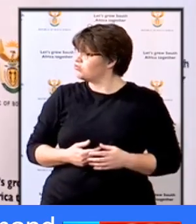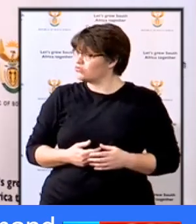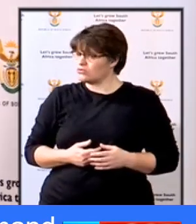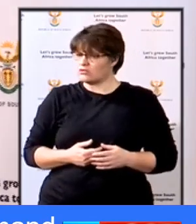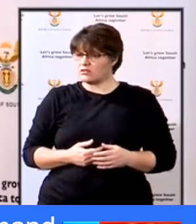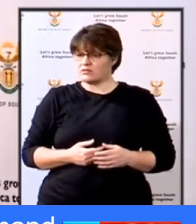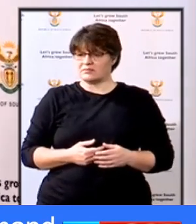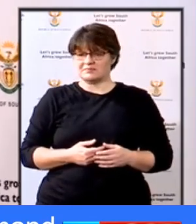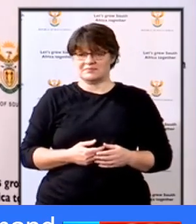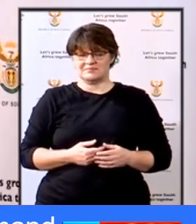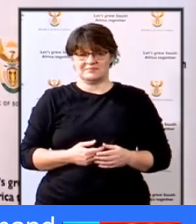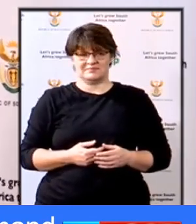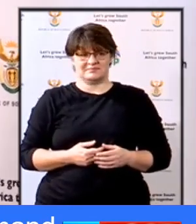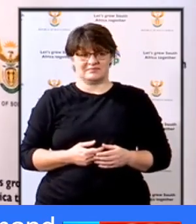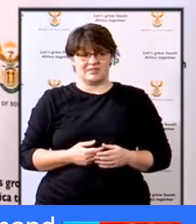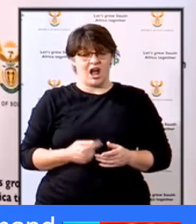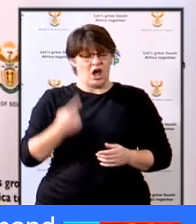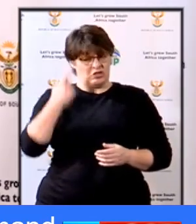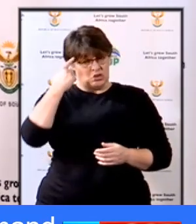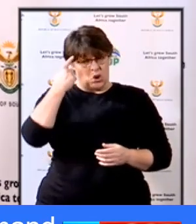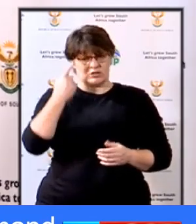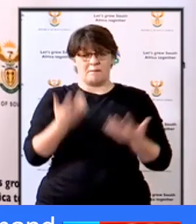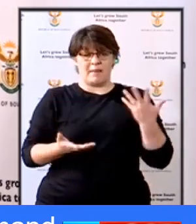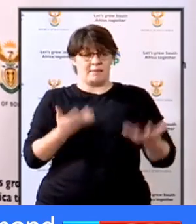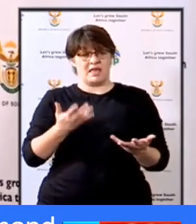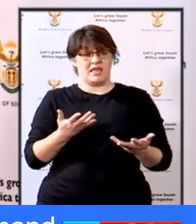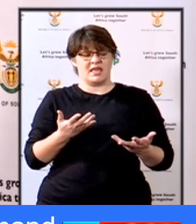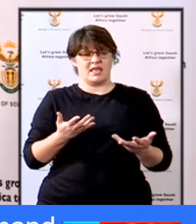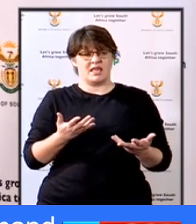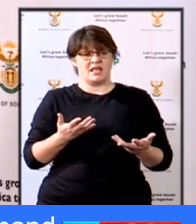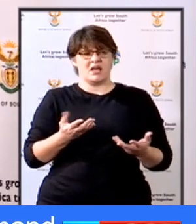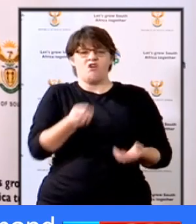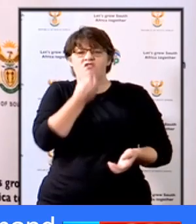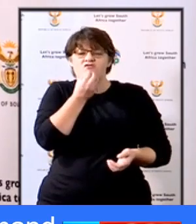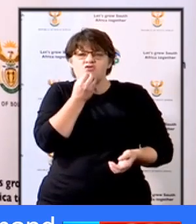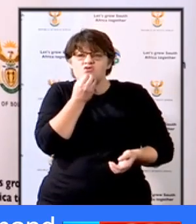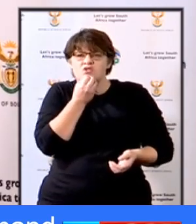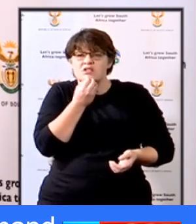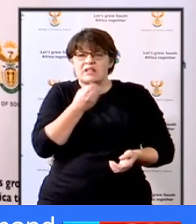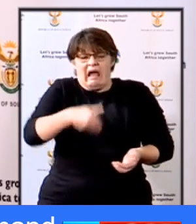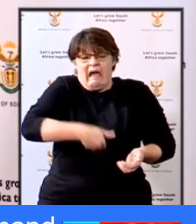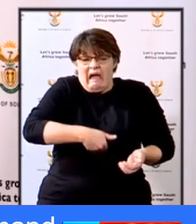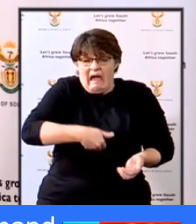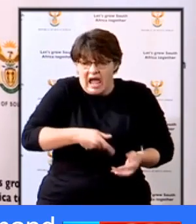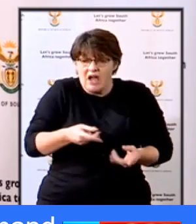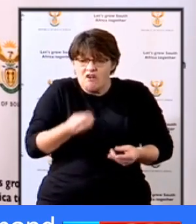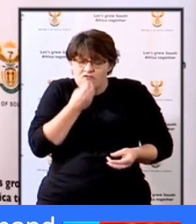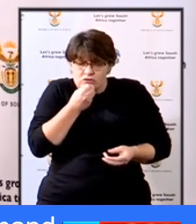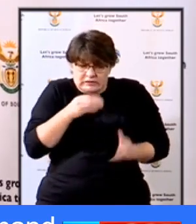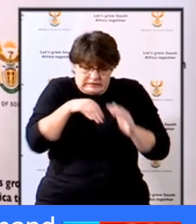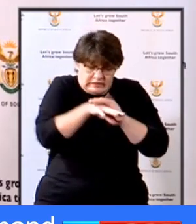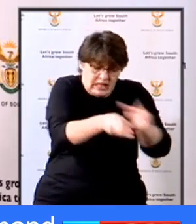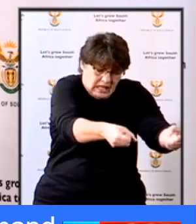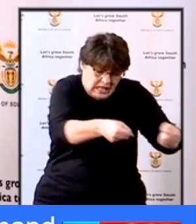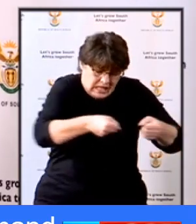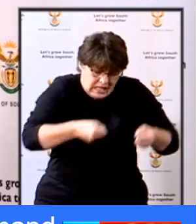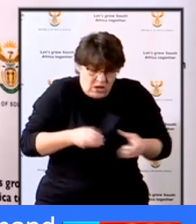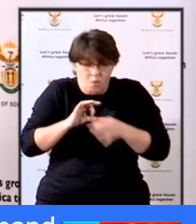Okay. I thought that maybe they mean the dissemination of food parcels.